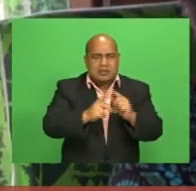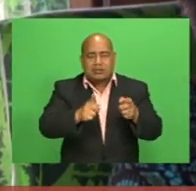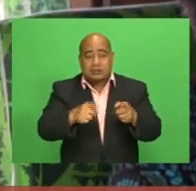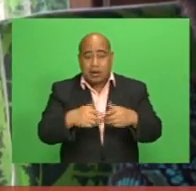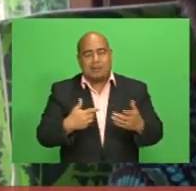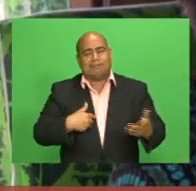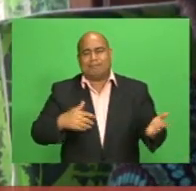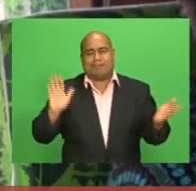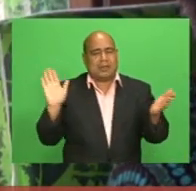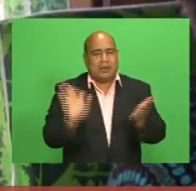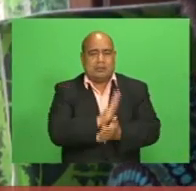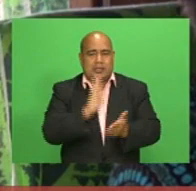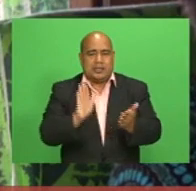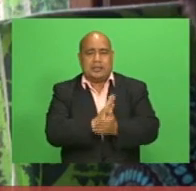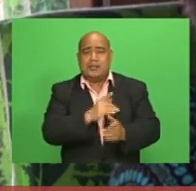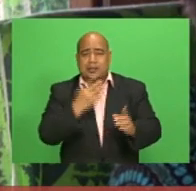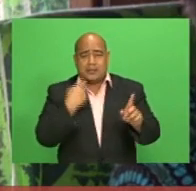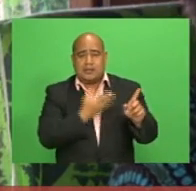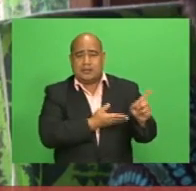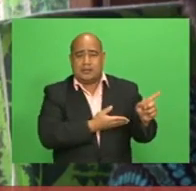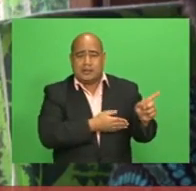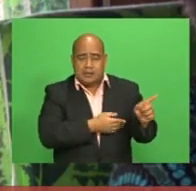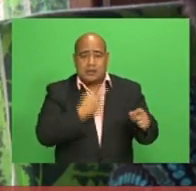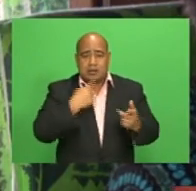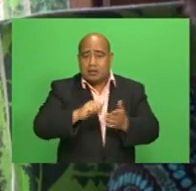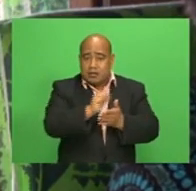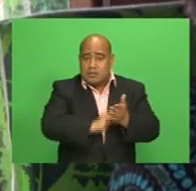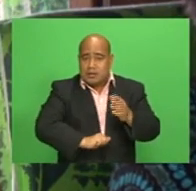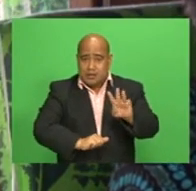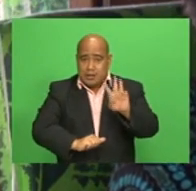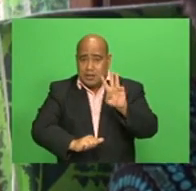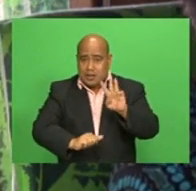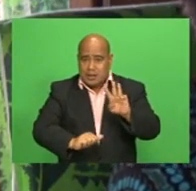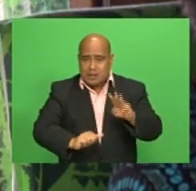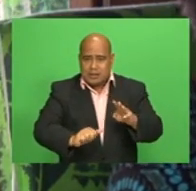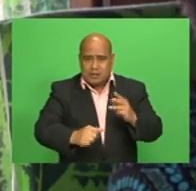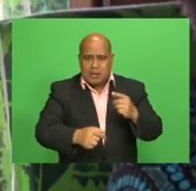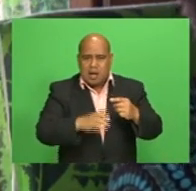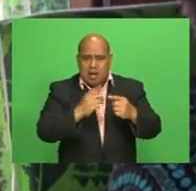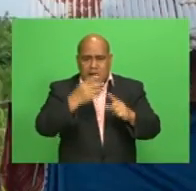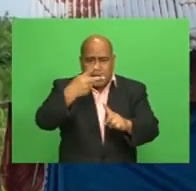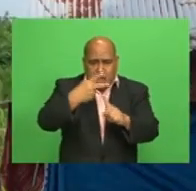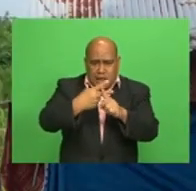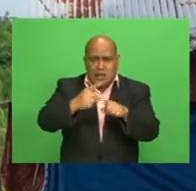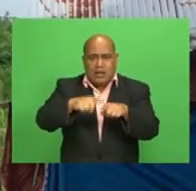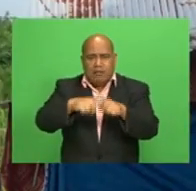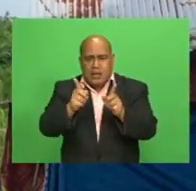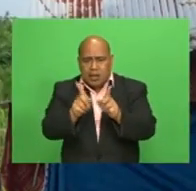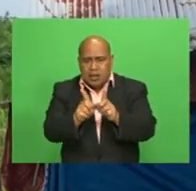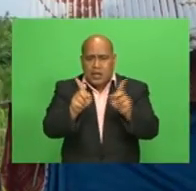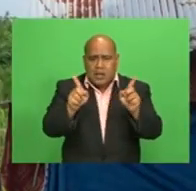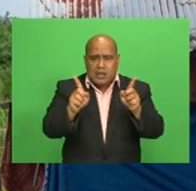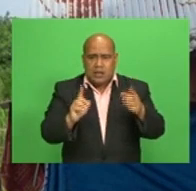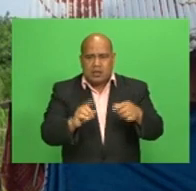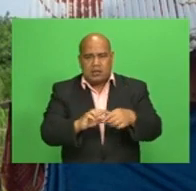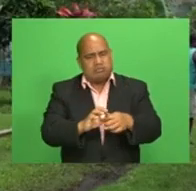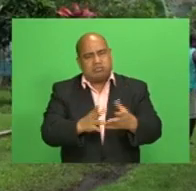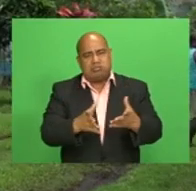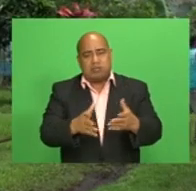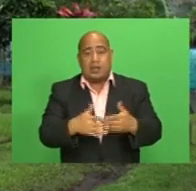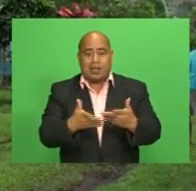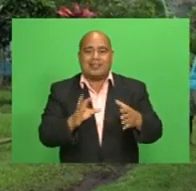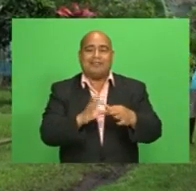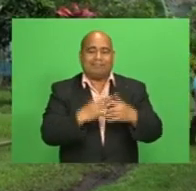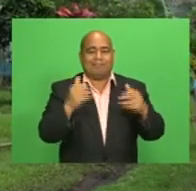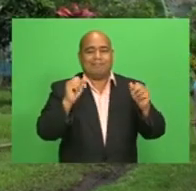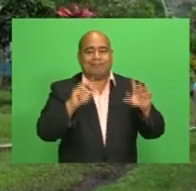We've purchased 3 sets of antennas and none of it worked, but having connected now, it's a blessing. We've always been watching movies on